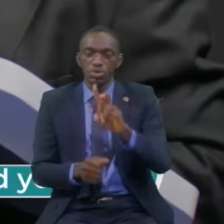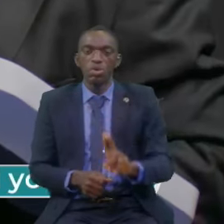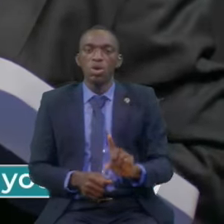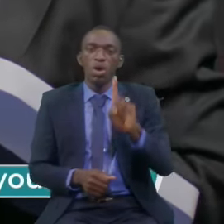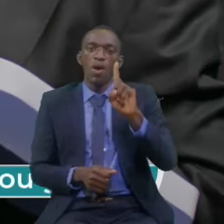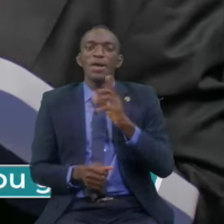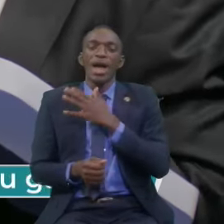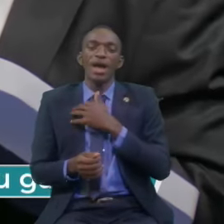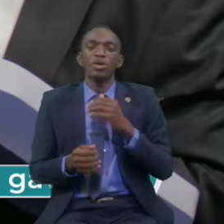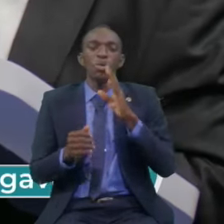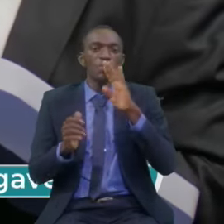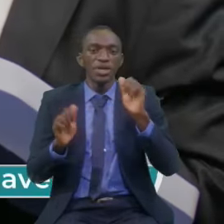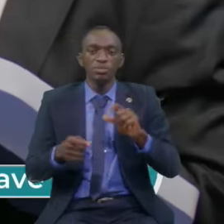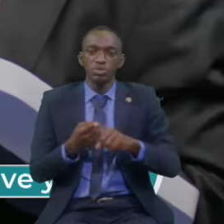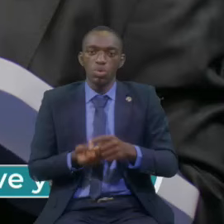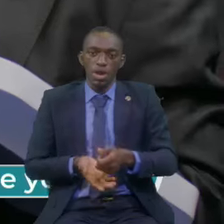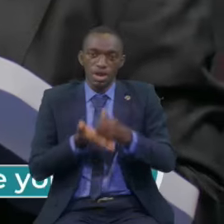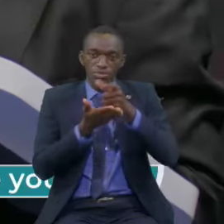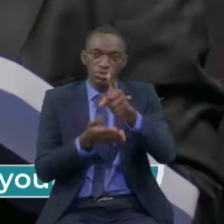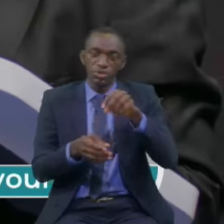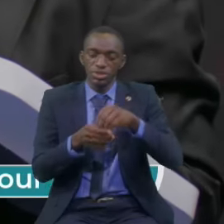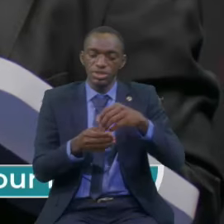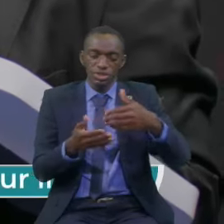in your newfound faith.